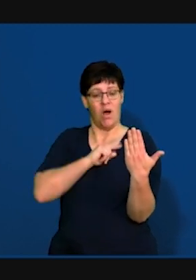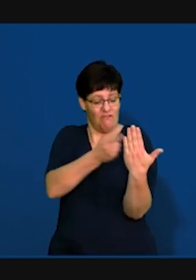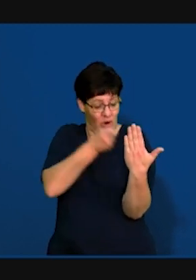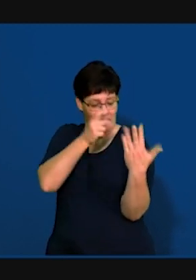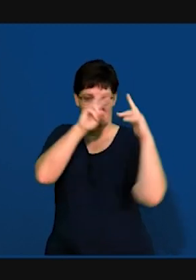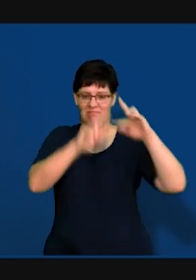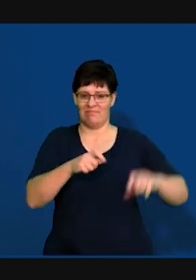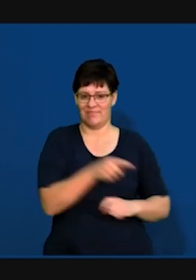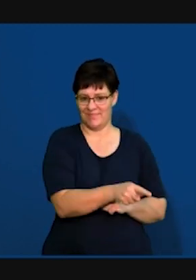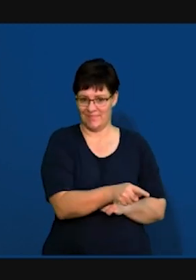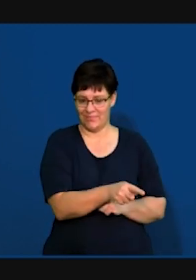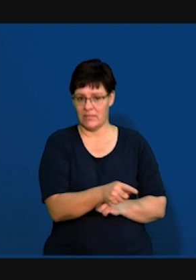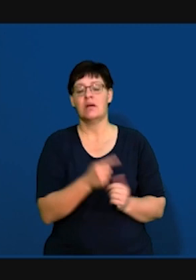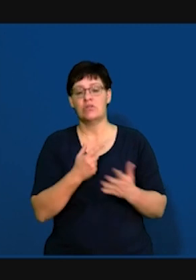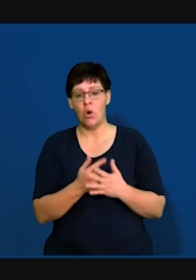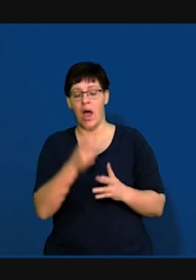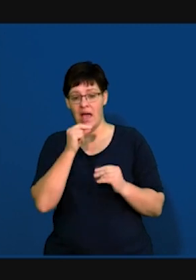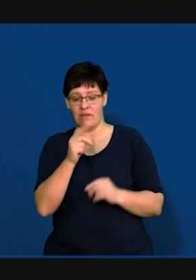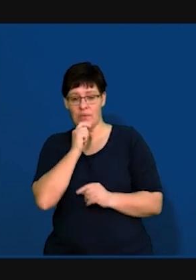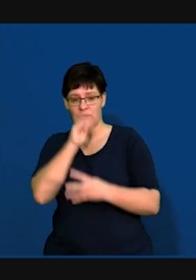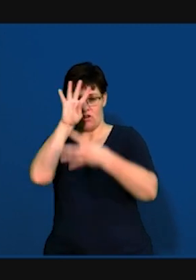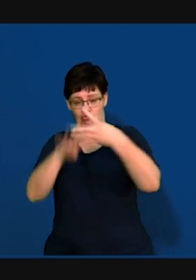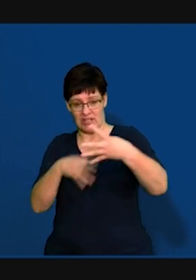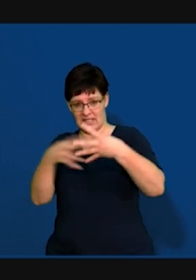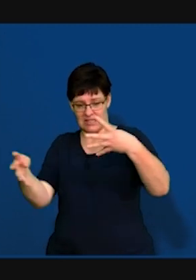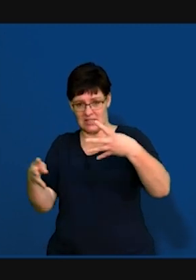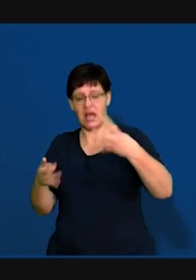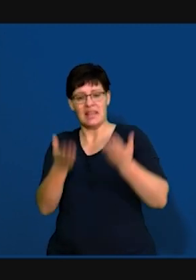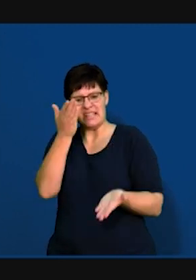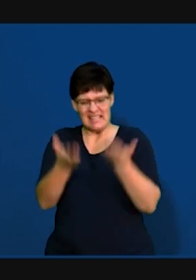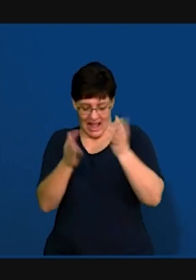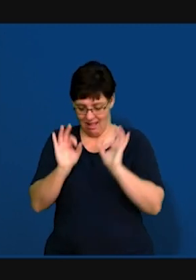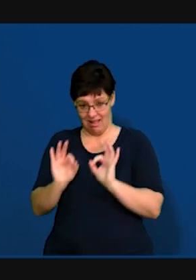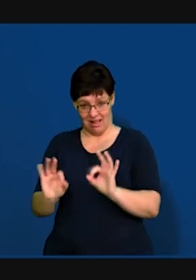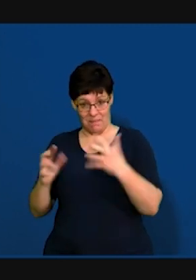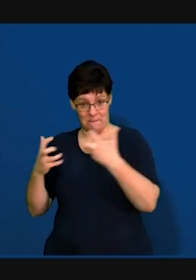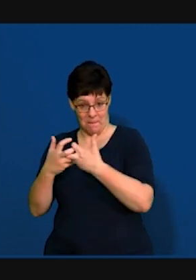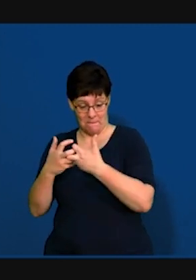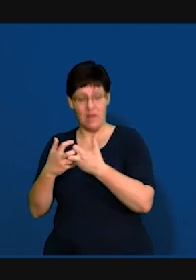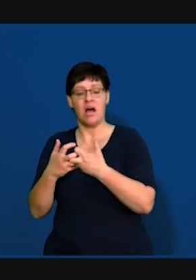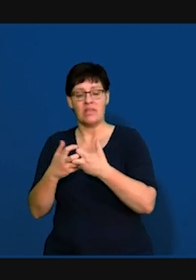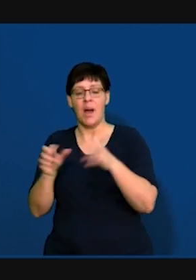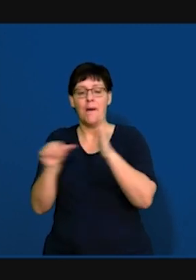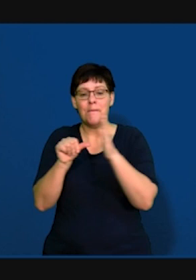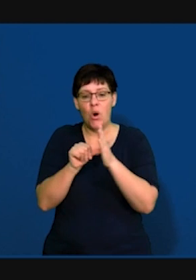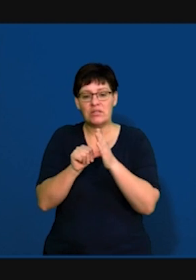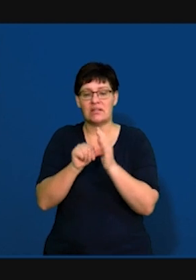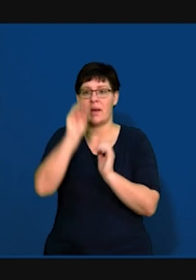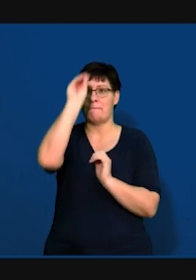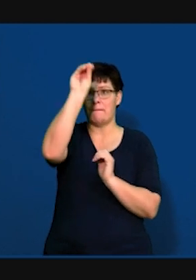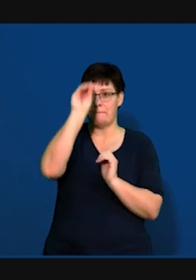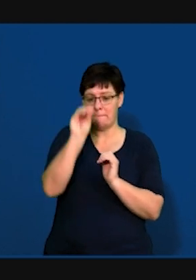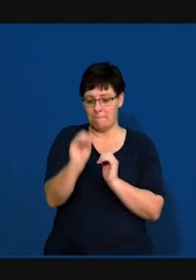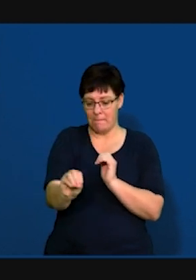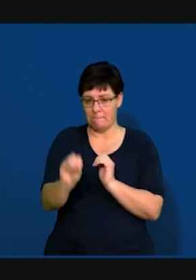when you plot, you use actually a grid, and you use a suitable scale, and all the key components of the graph need to